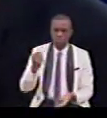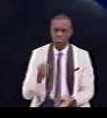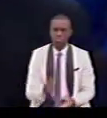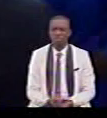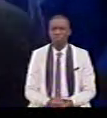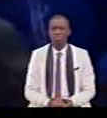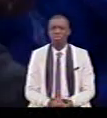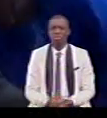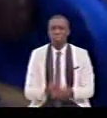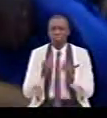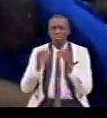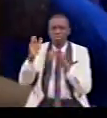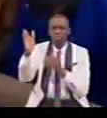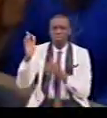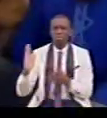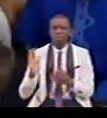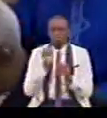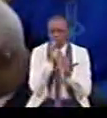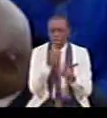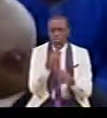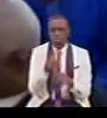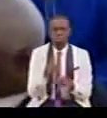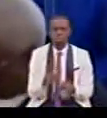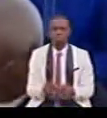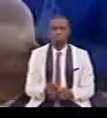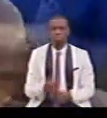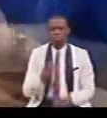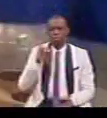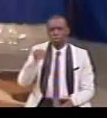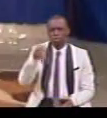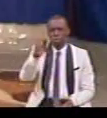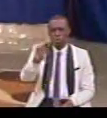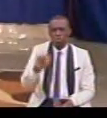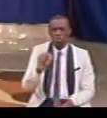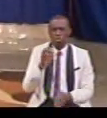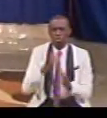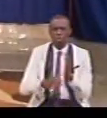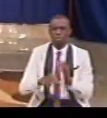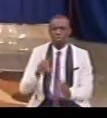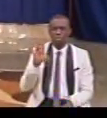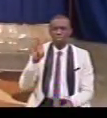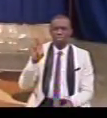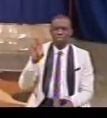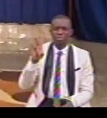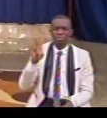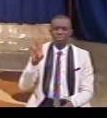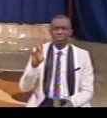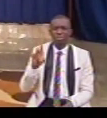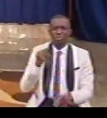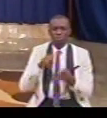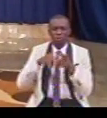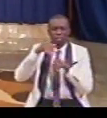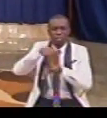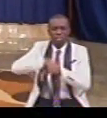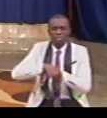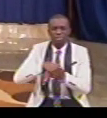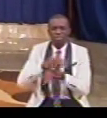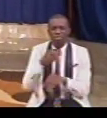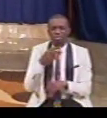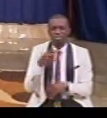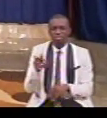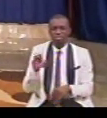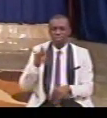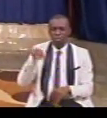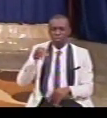God bless you concealer we're coming to John chapter 17. tonight we are looking at verses 13